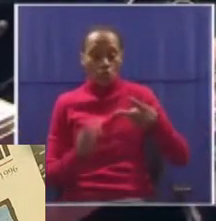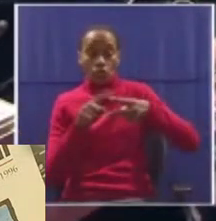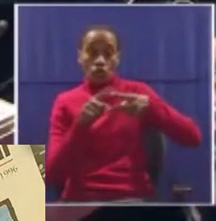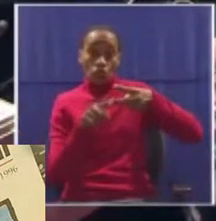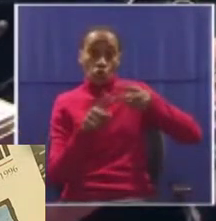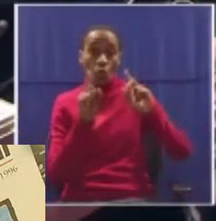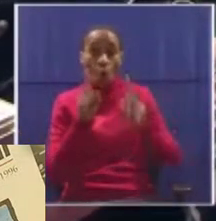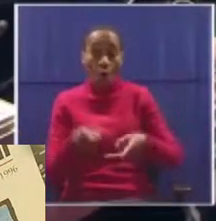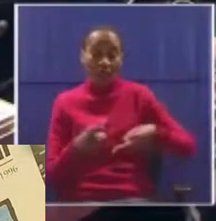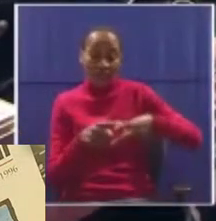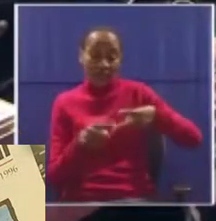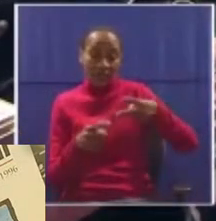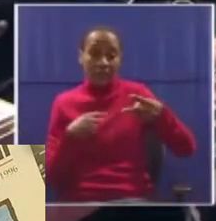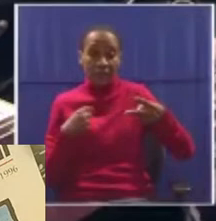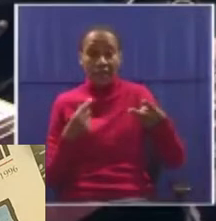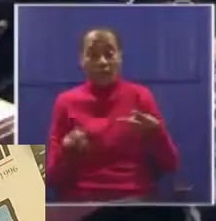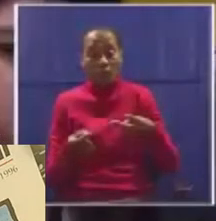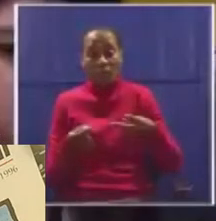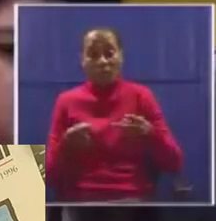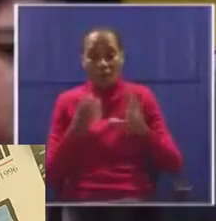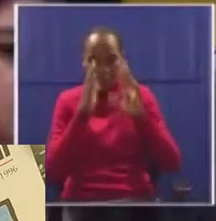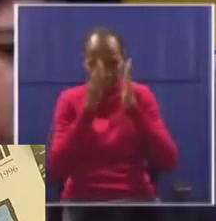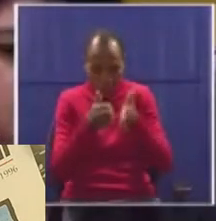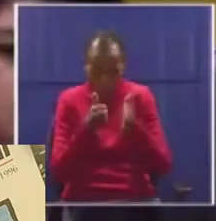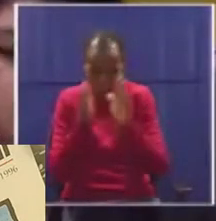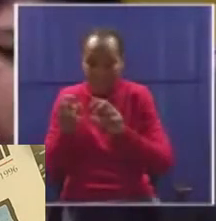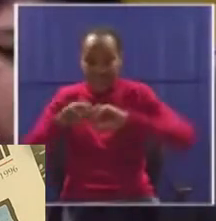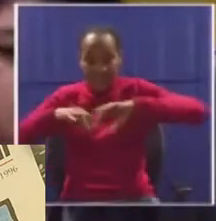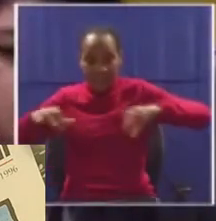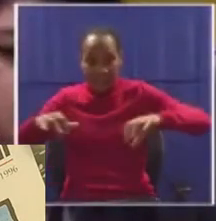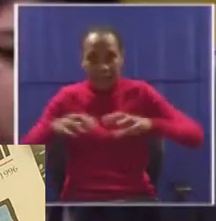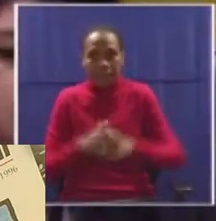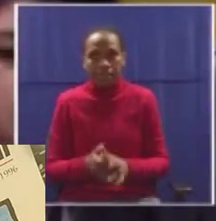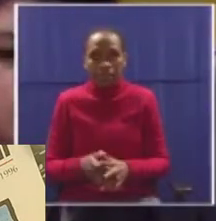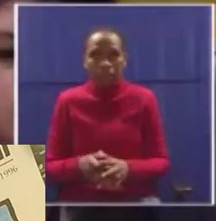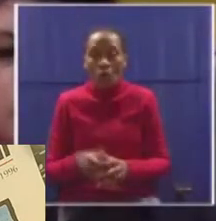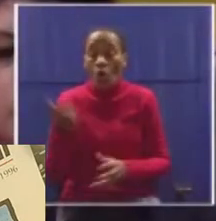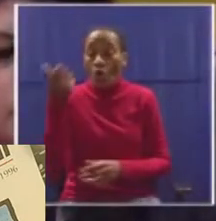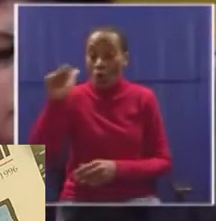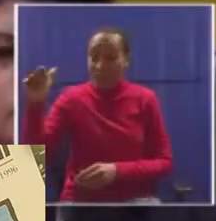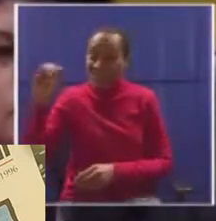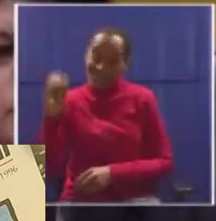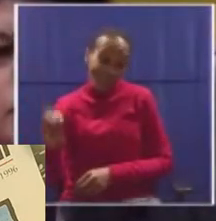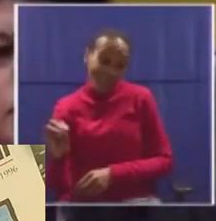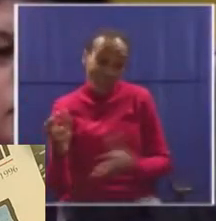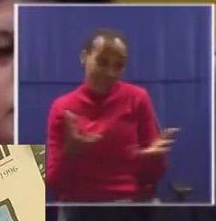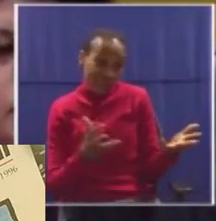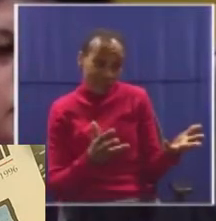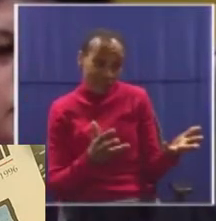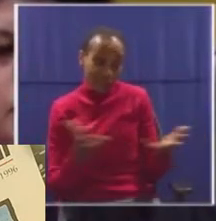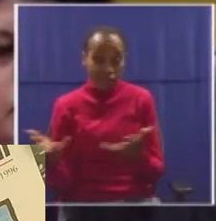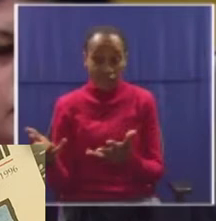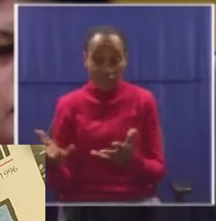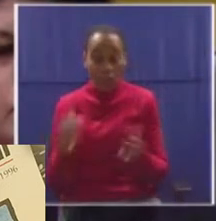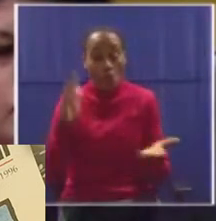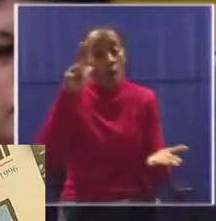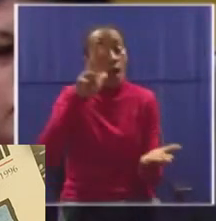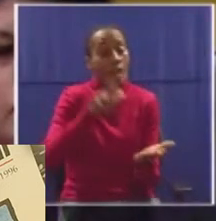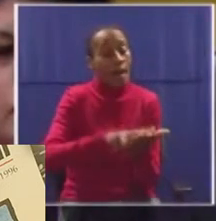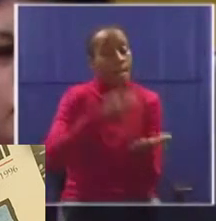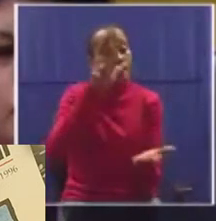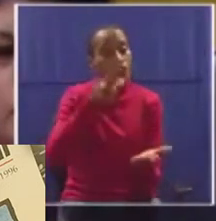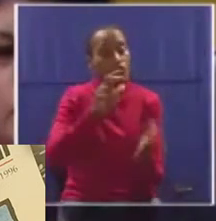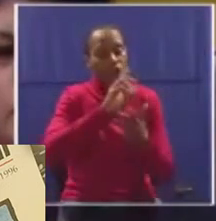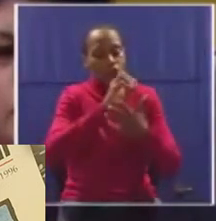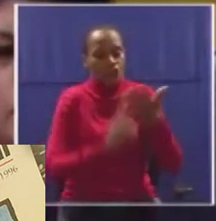two orders for approval separately are there any objections to the approval